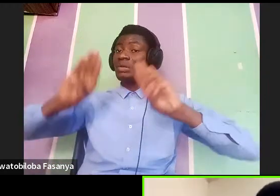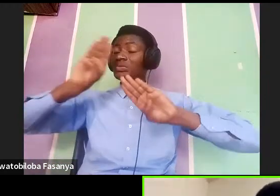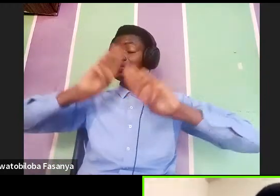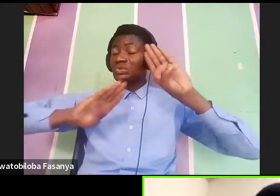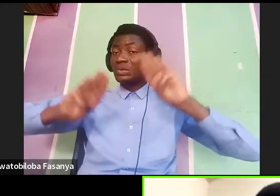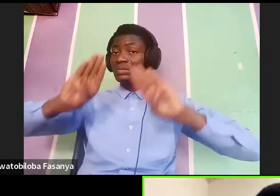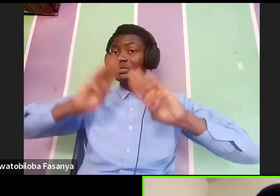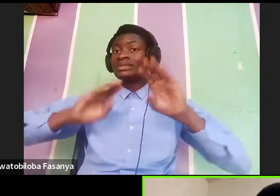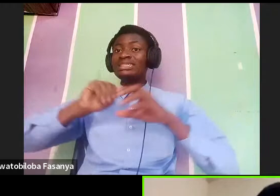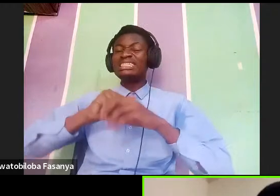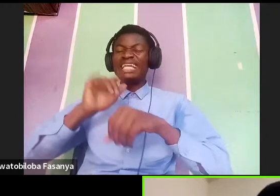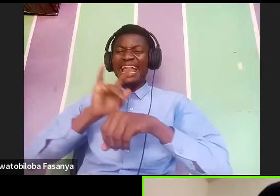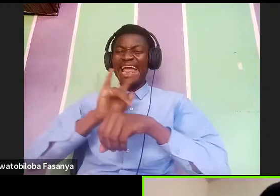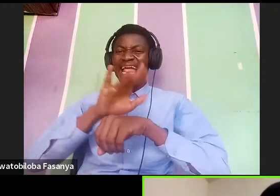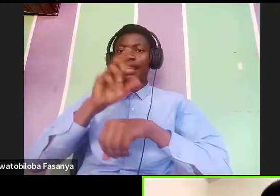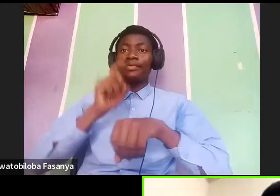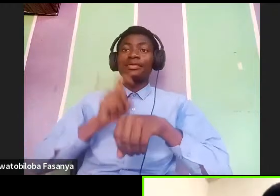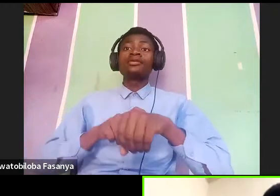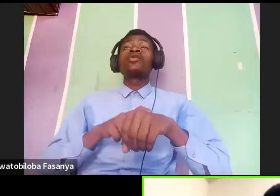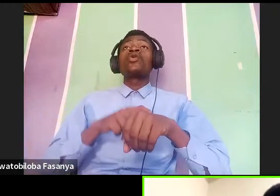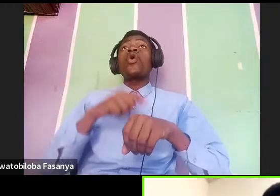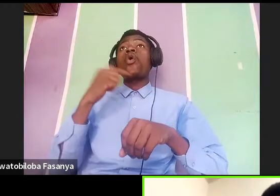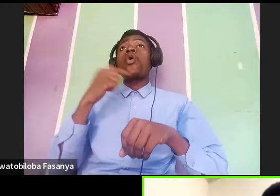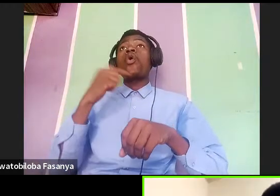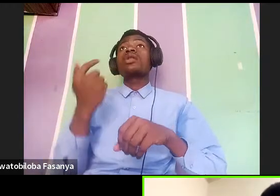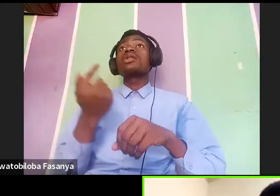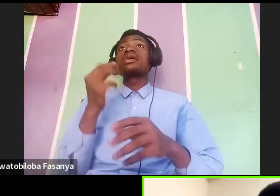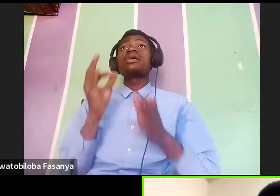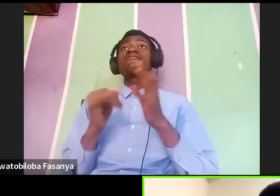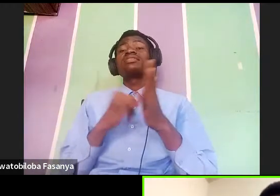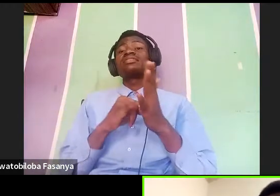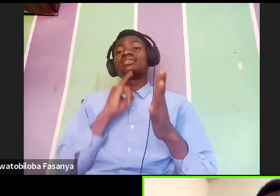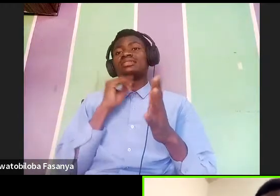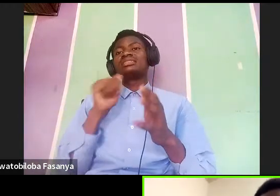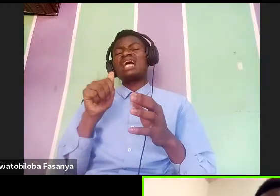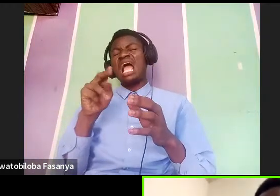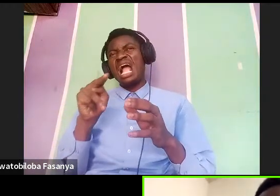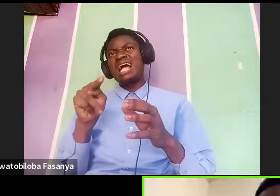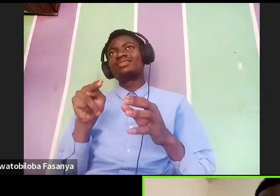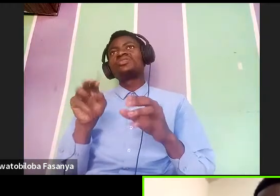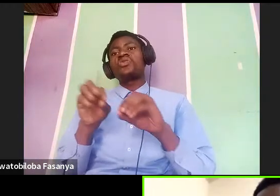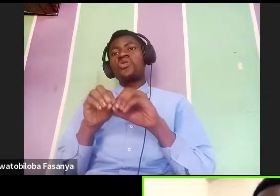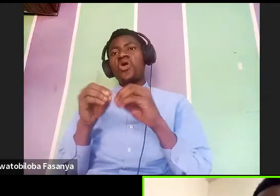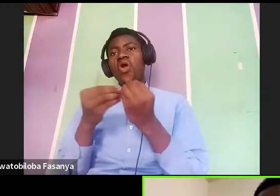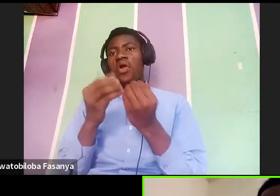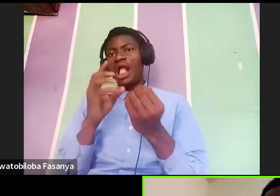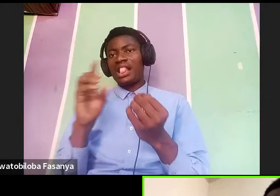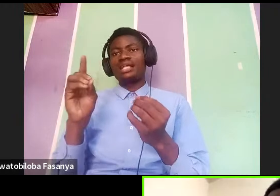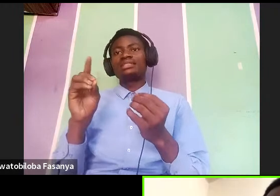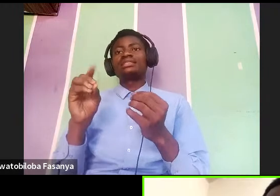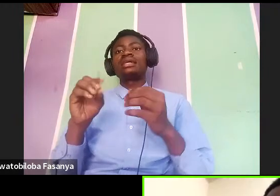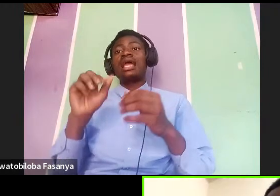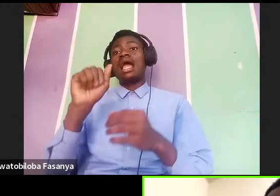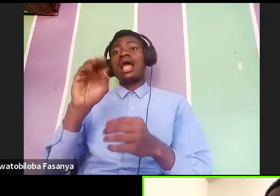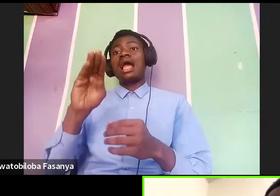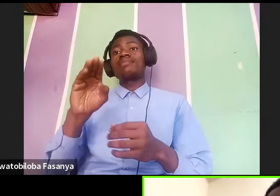it's an organized abscess which has just stayed there. And if you've